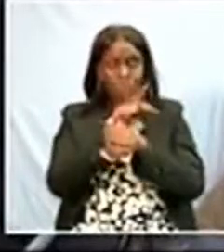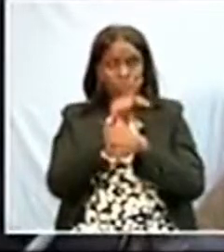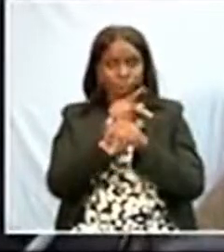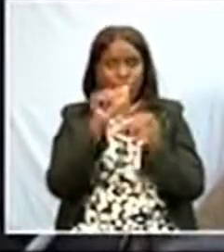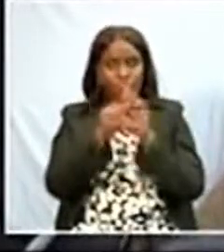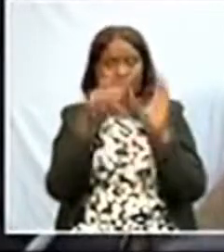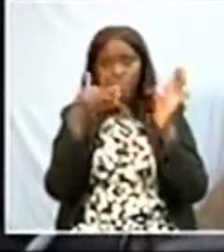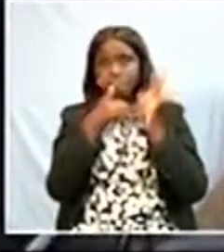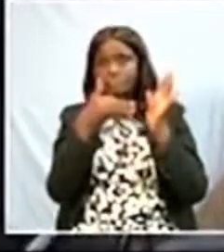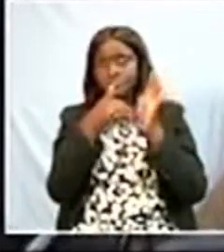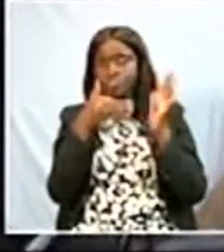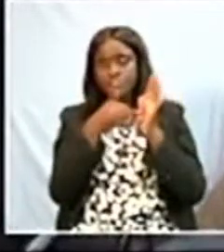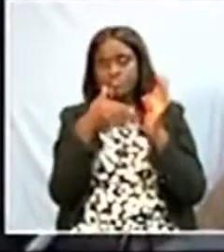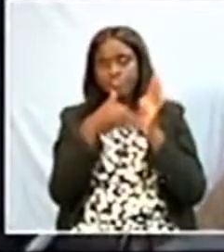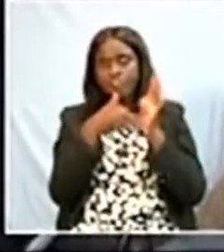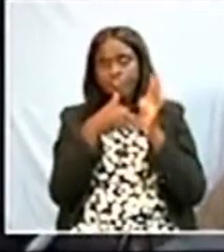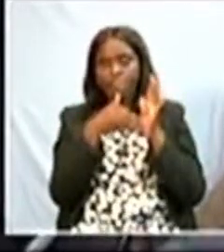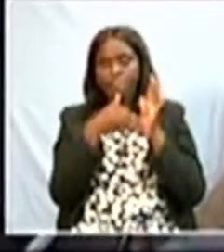in February